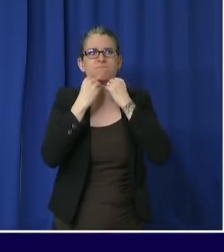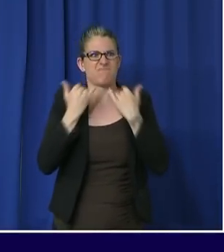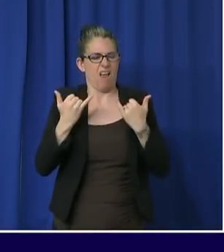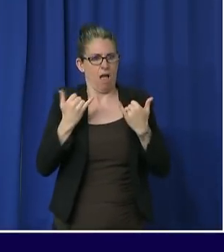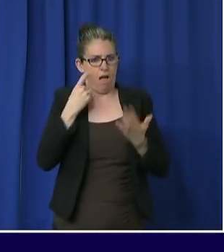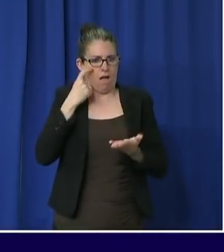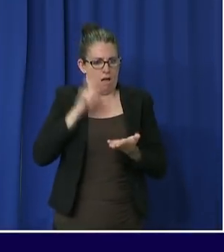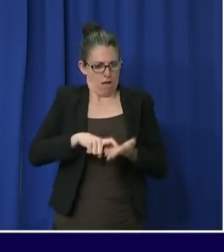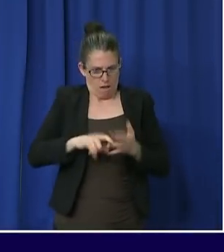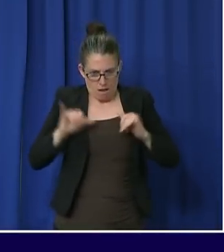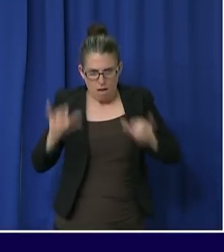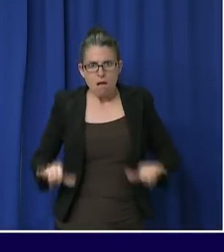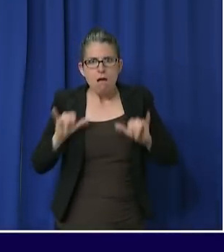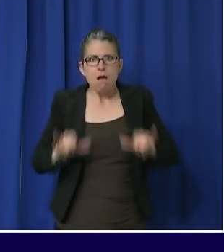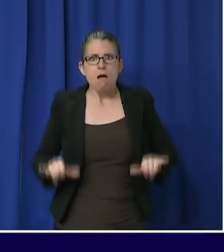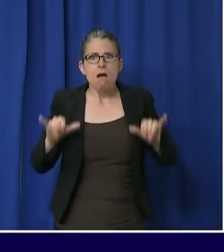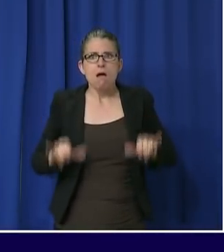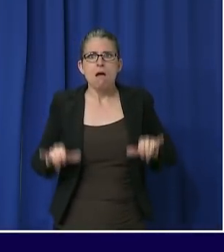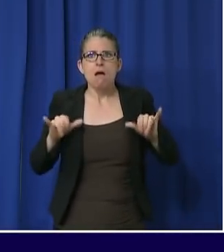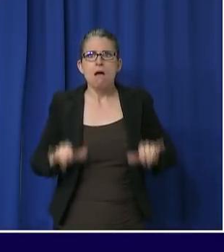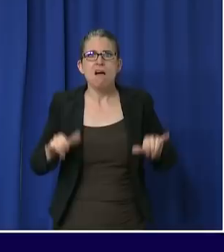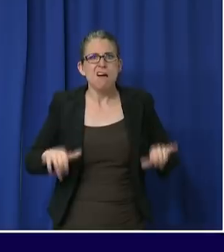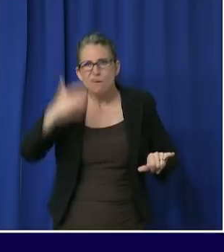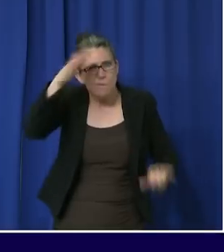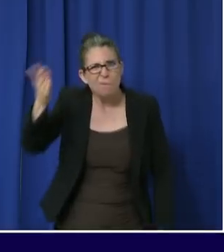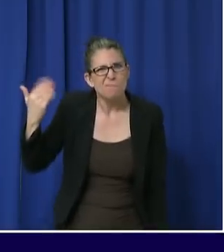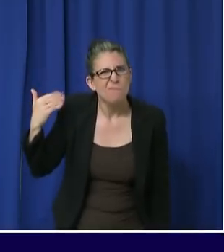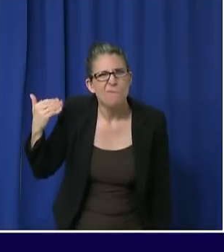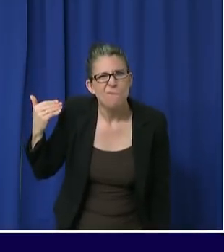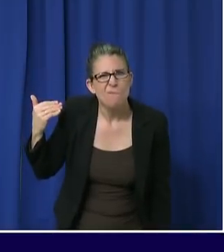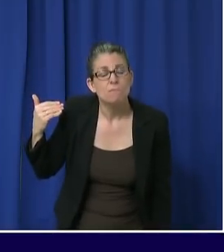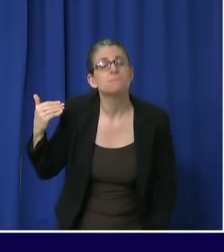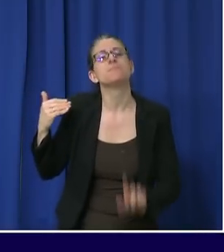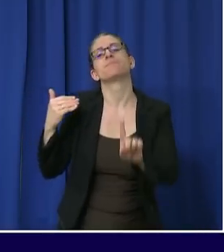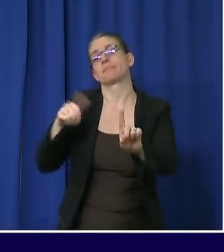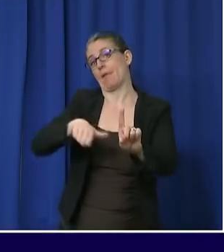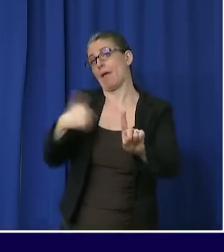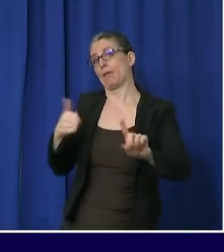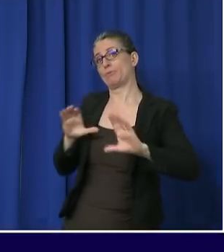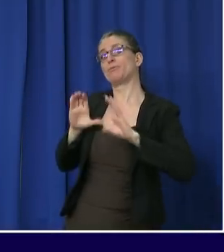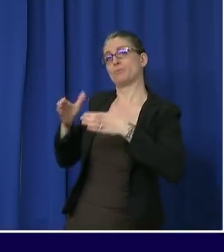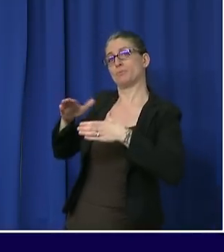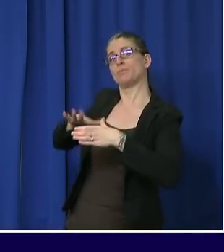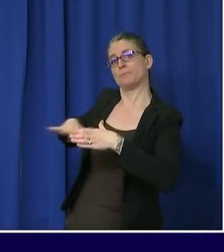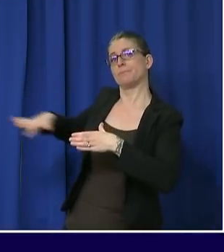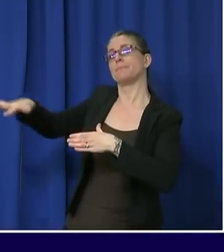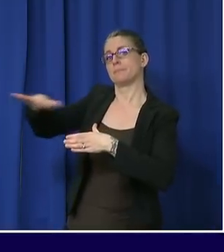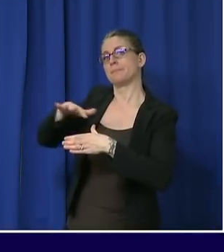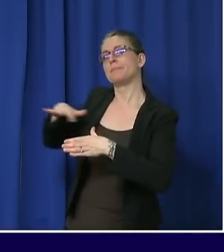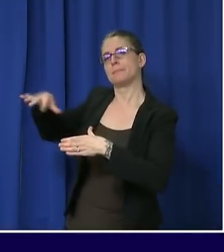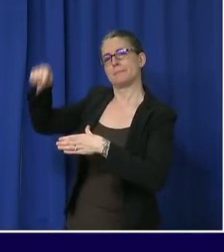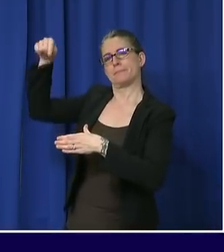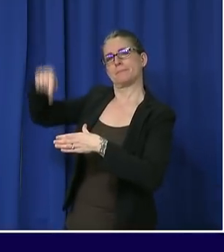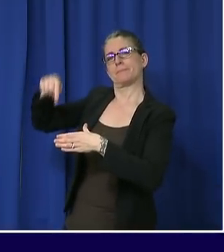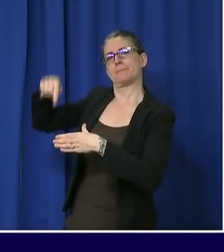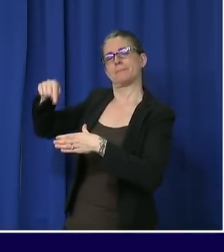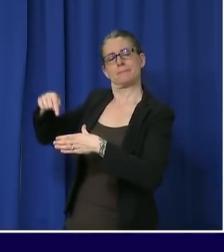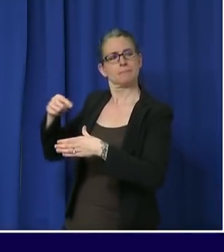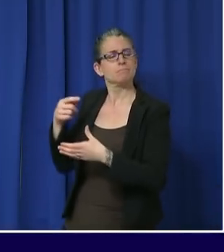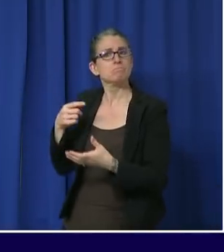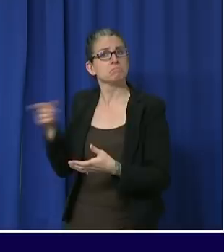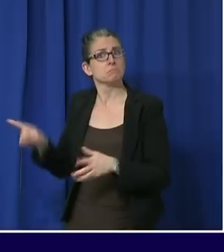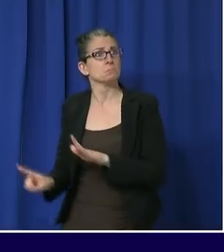But there's another group out there, another group of workers who are less seen